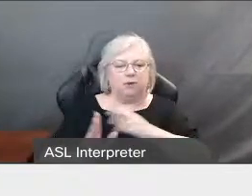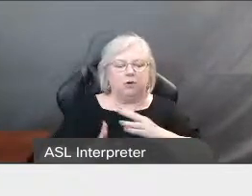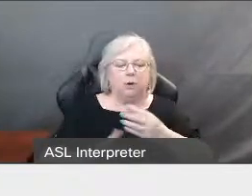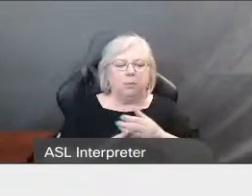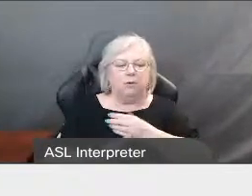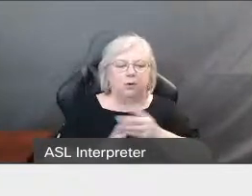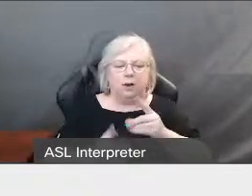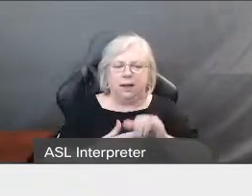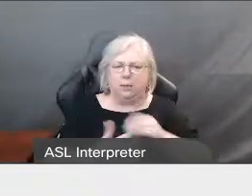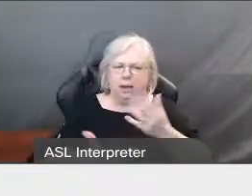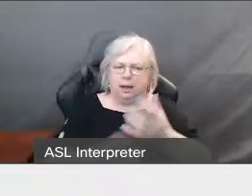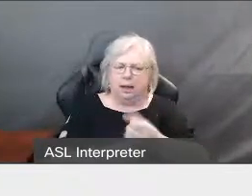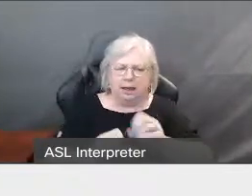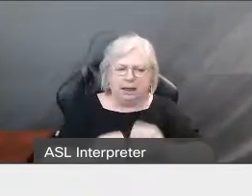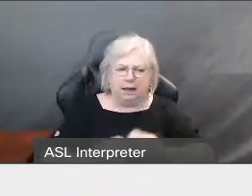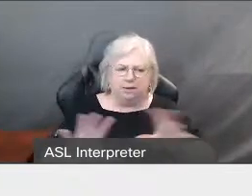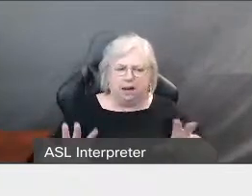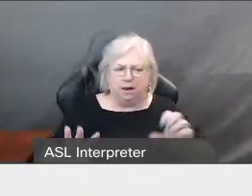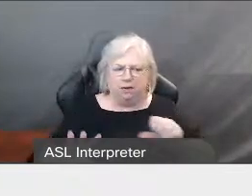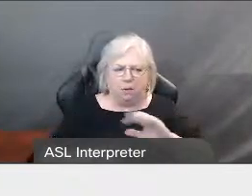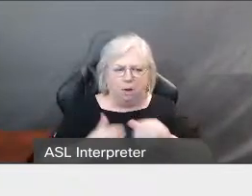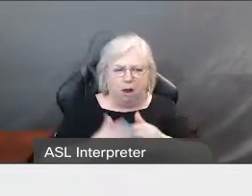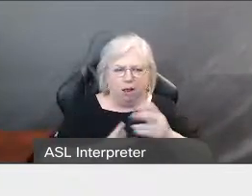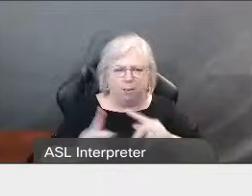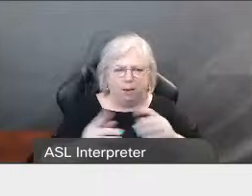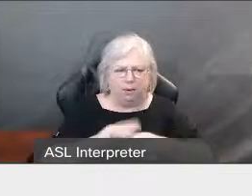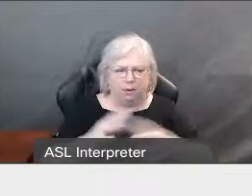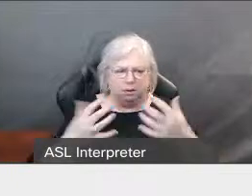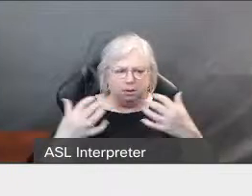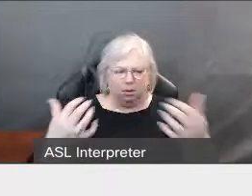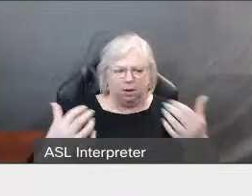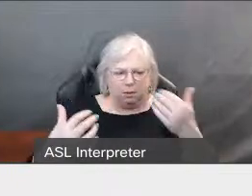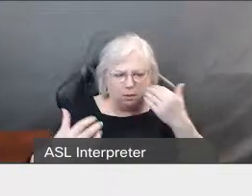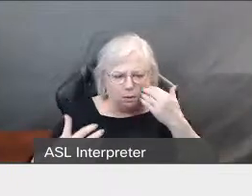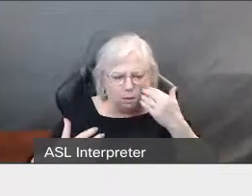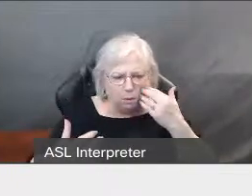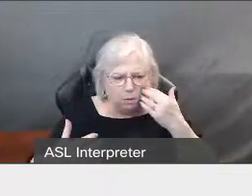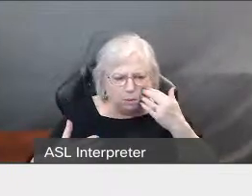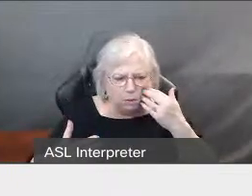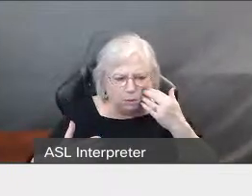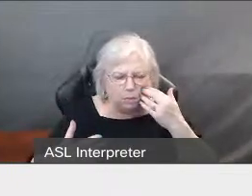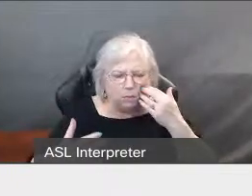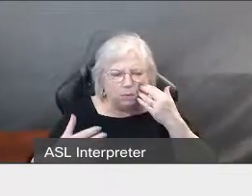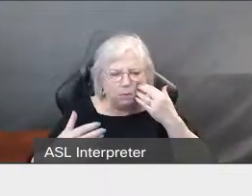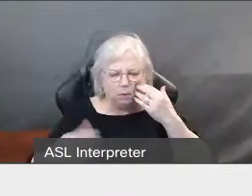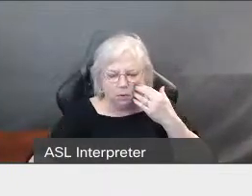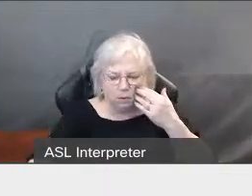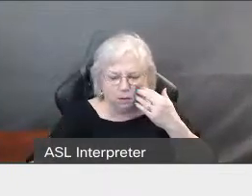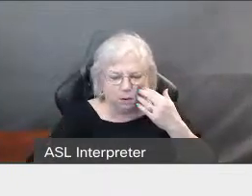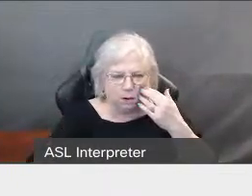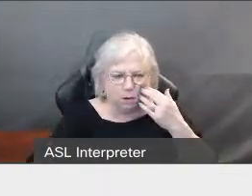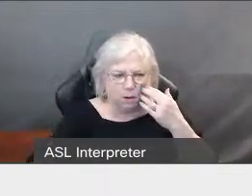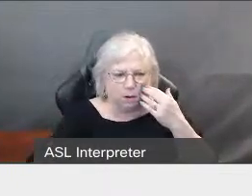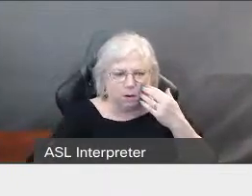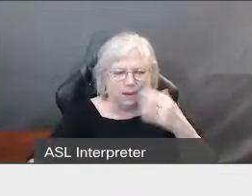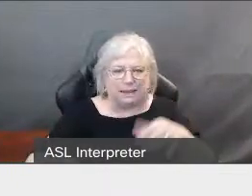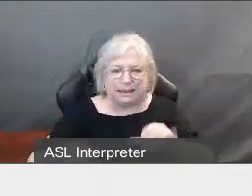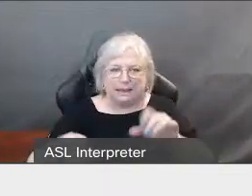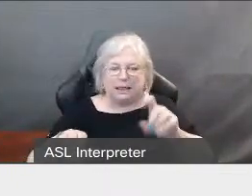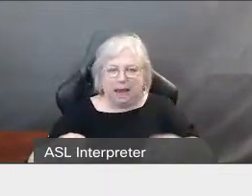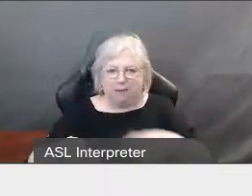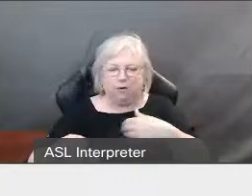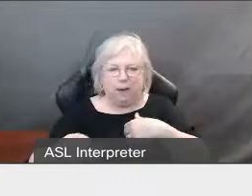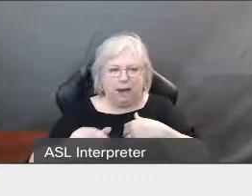we get clarification just so everyone in the audience knows that, so you still have to get X number